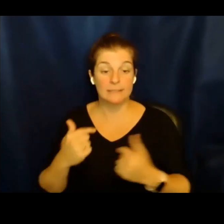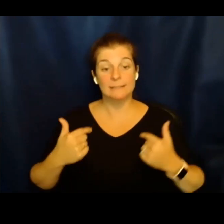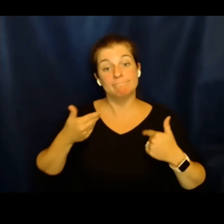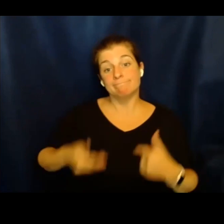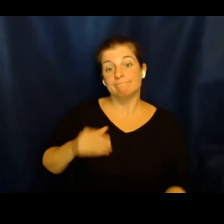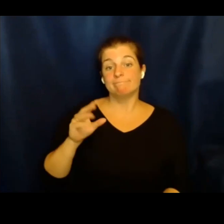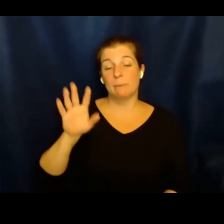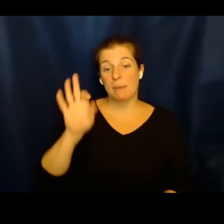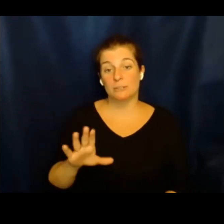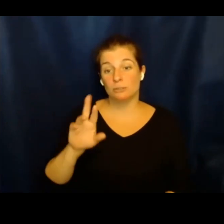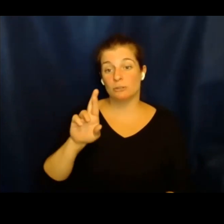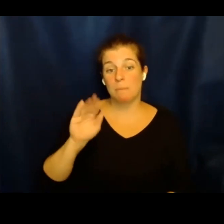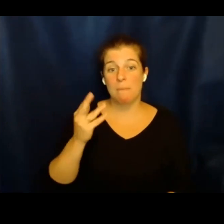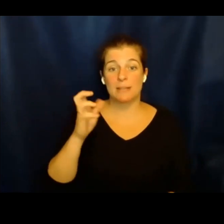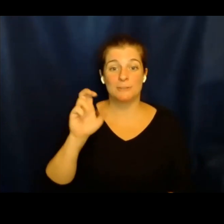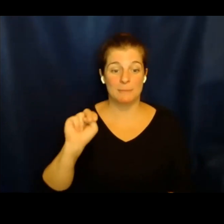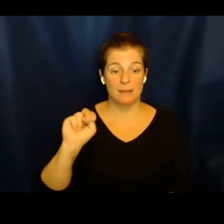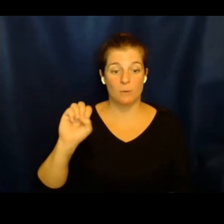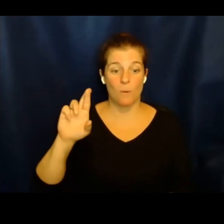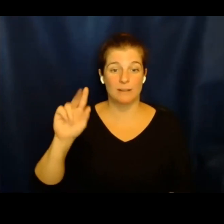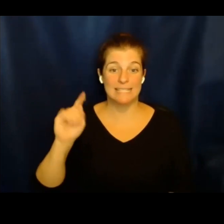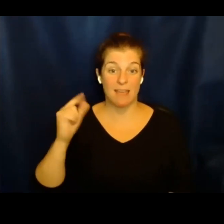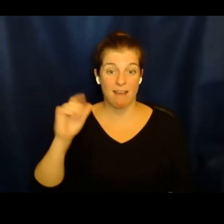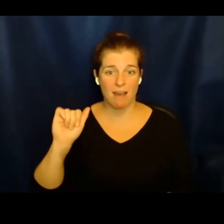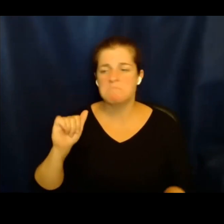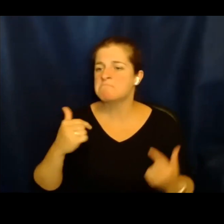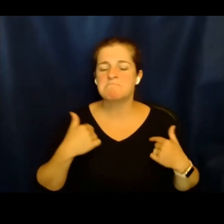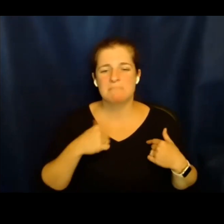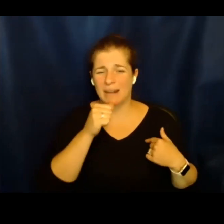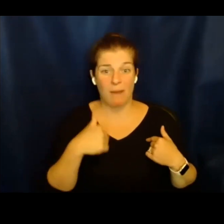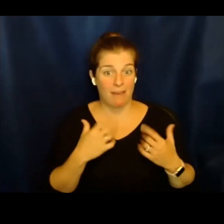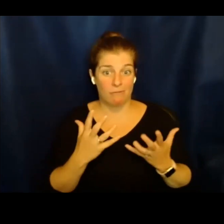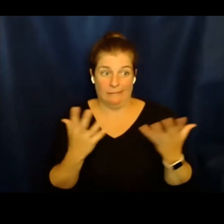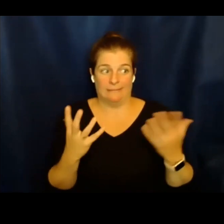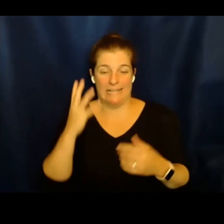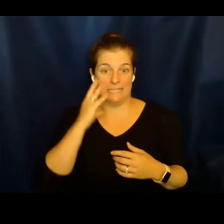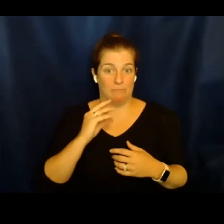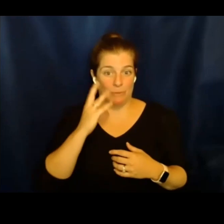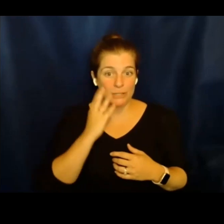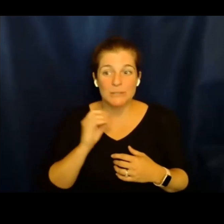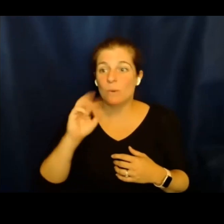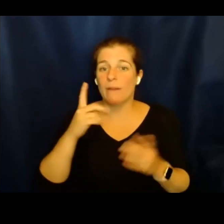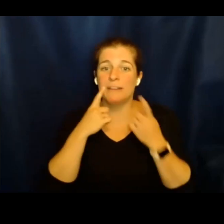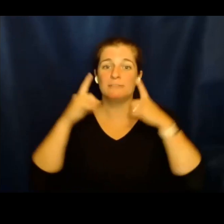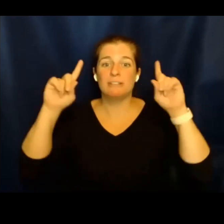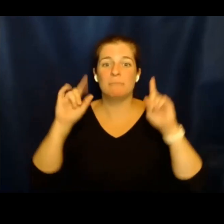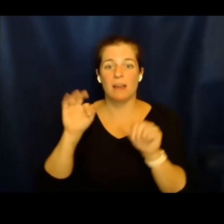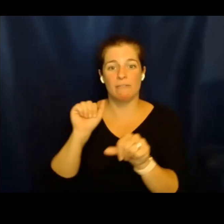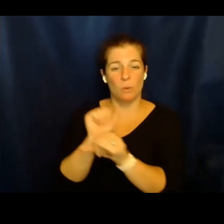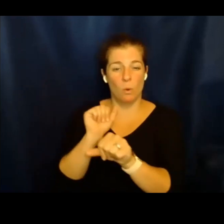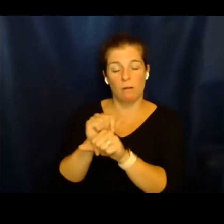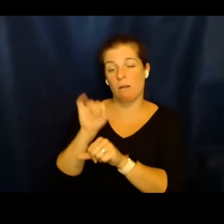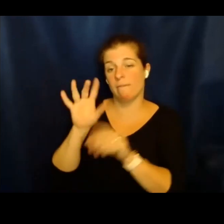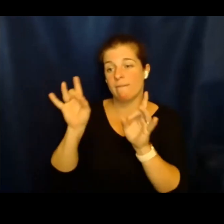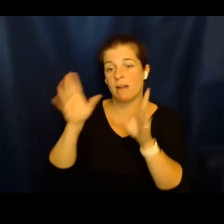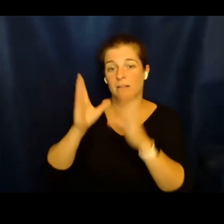have nearly the experience nor the achievements in the work of violence prevention and